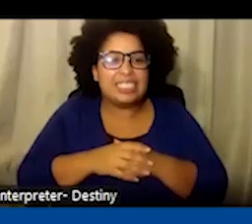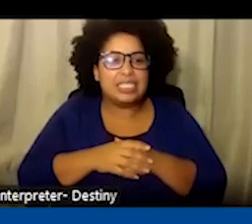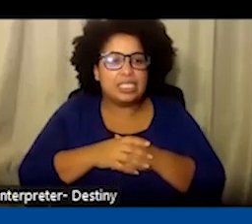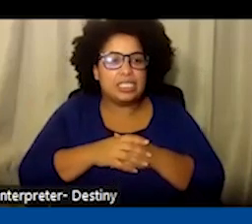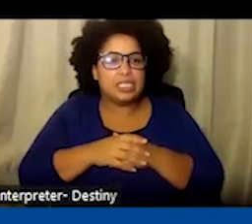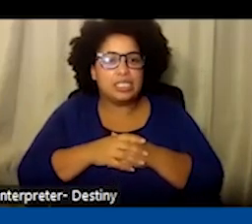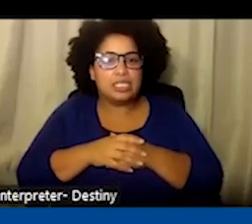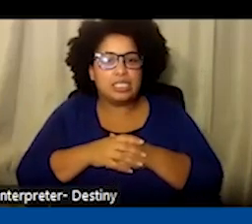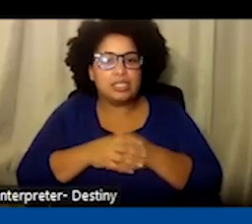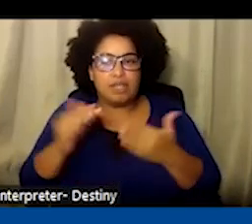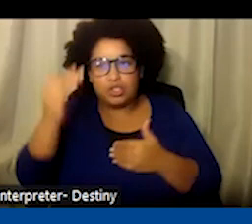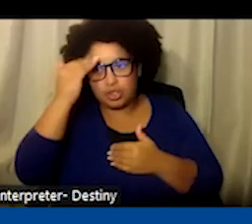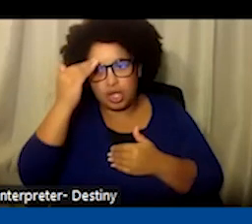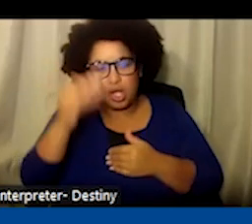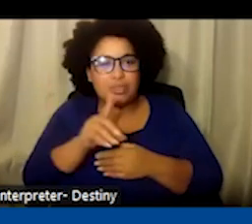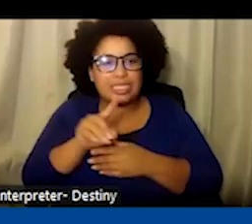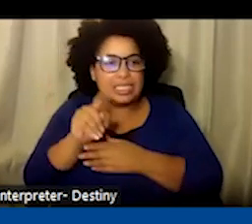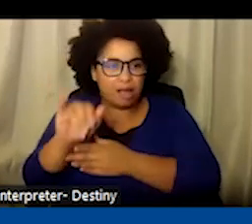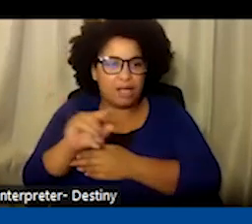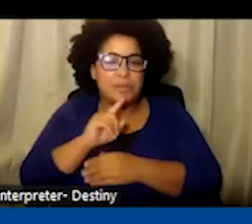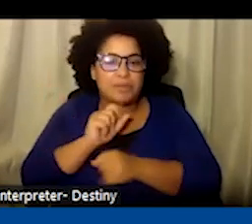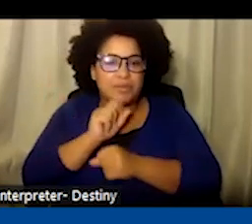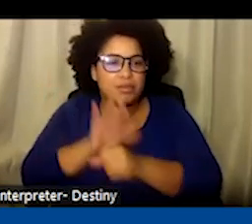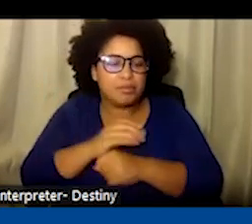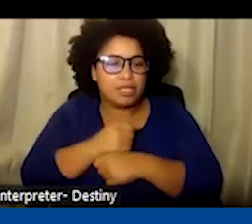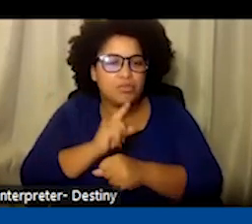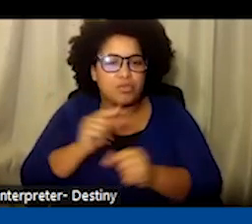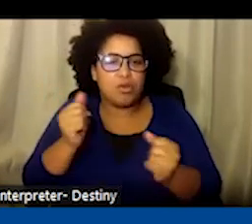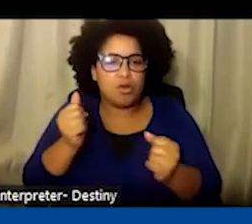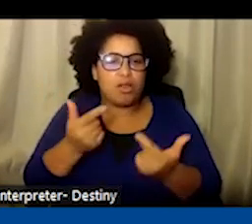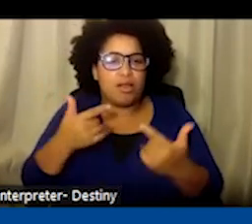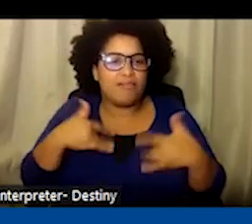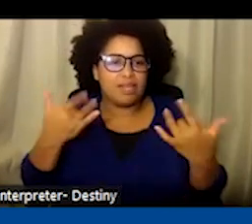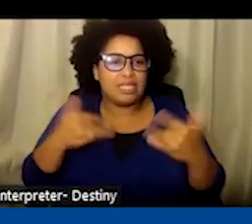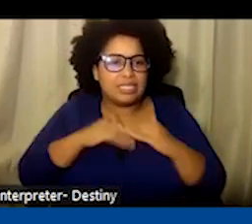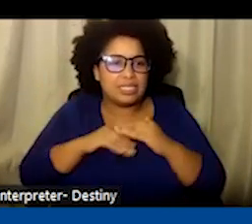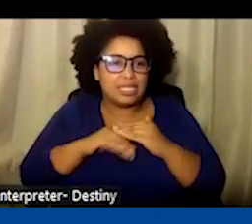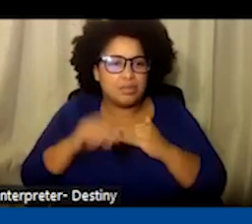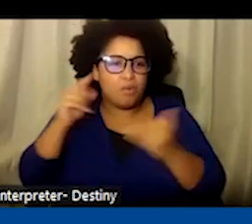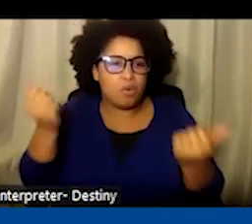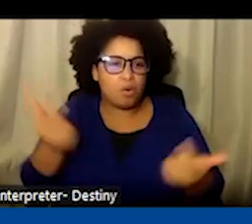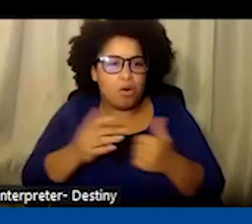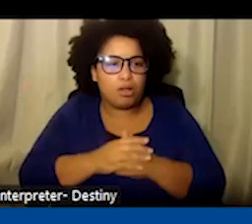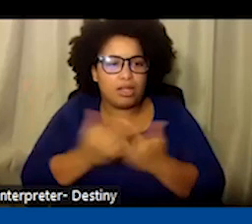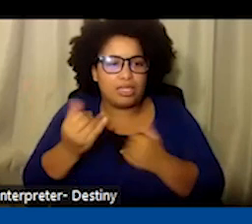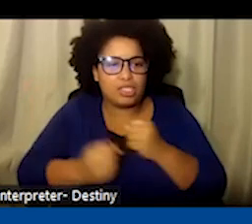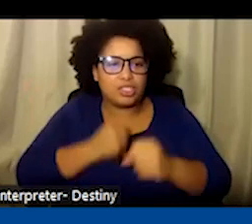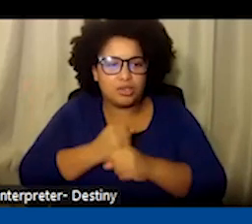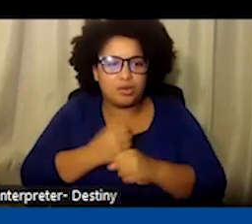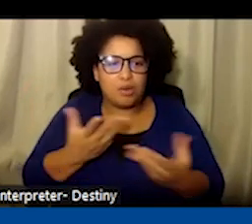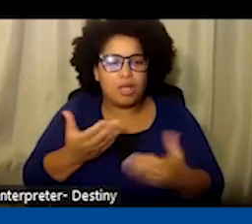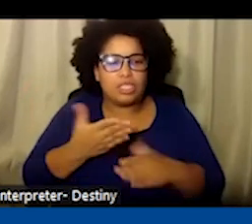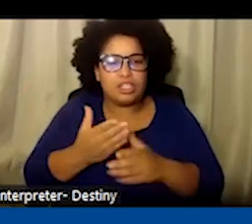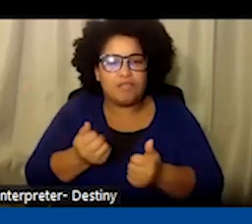As you may know, Disability Drive Initiative has been committed to making our events accessible for all. So today I want to share just a few